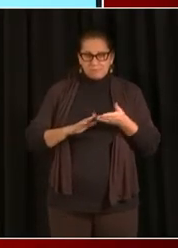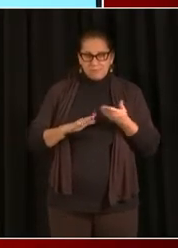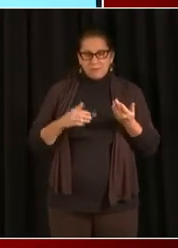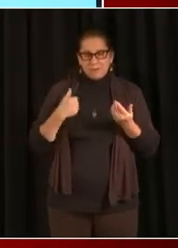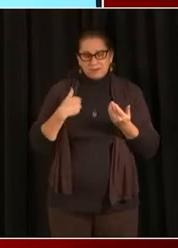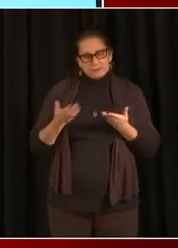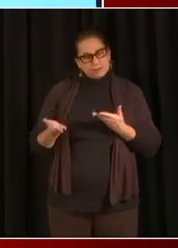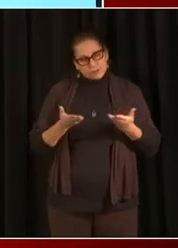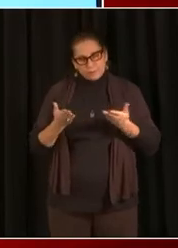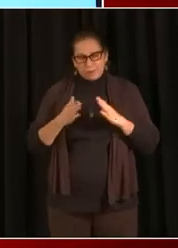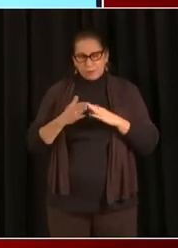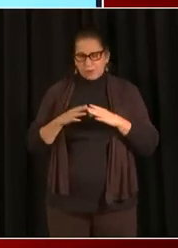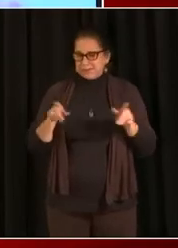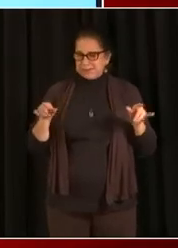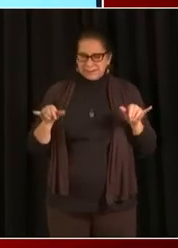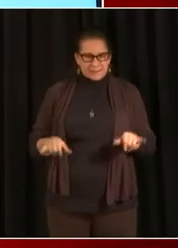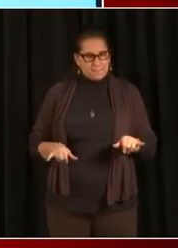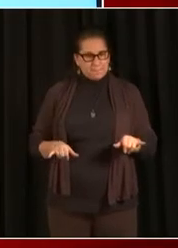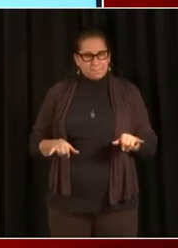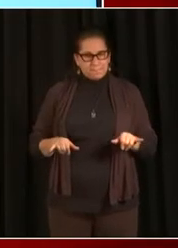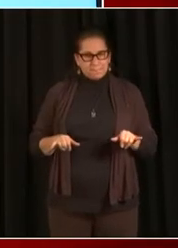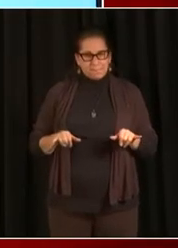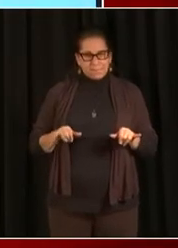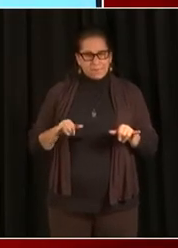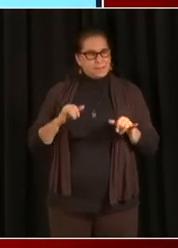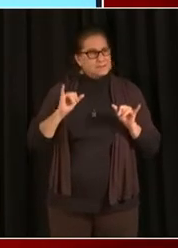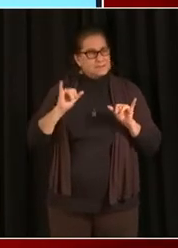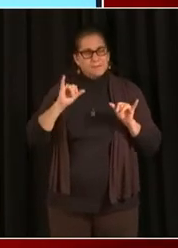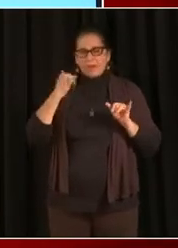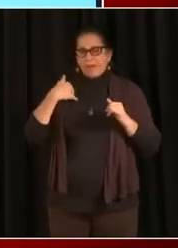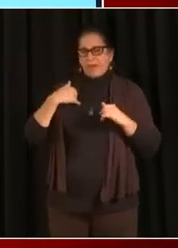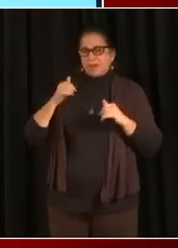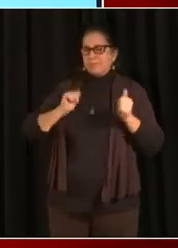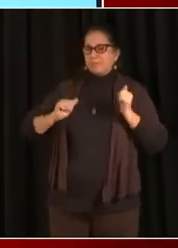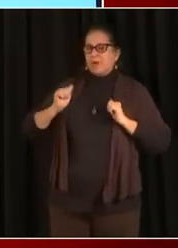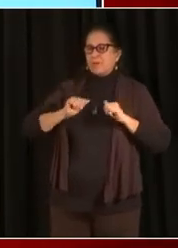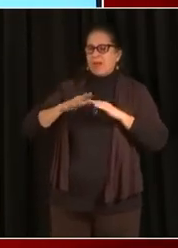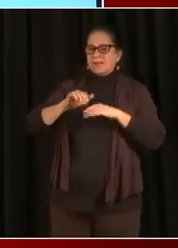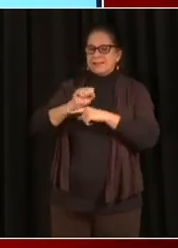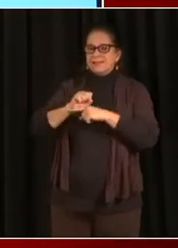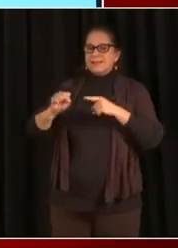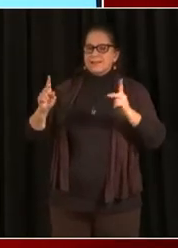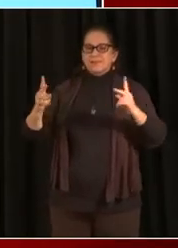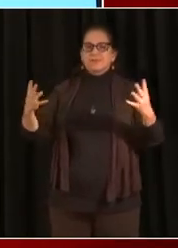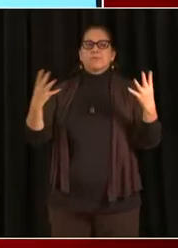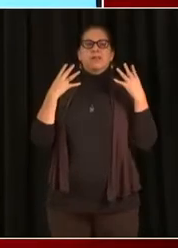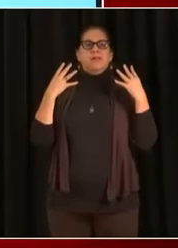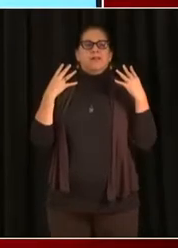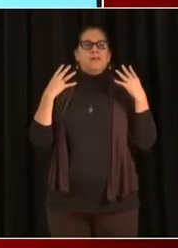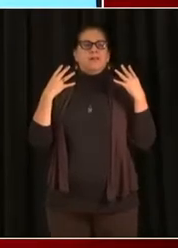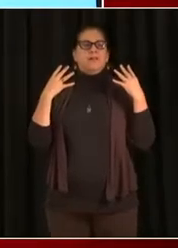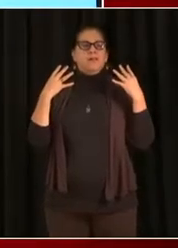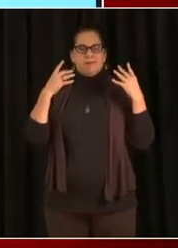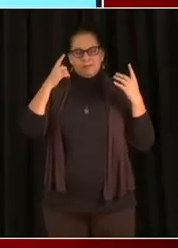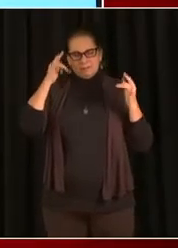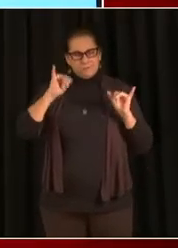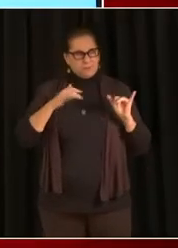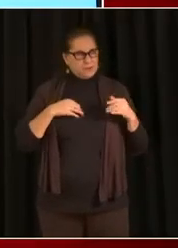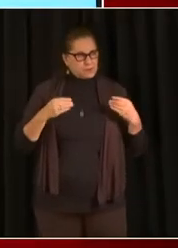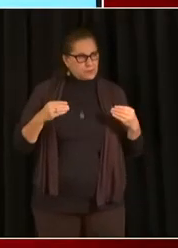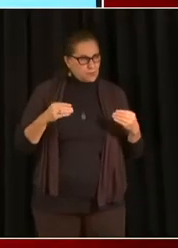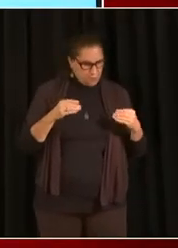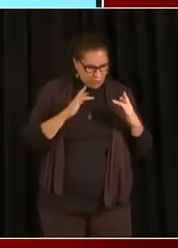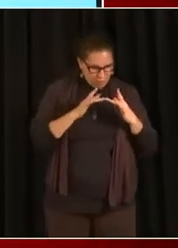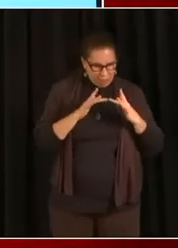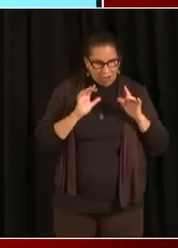like any other stage performance where you come alive when the people are there, and it's call and response, which is a very